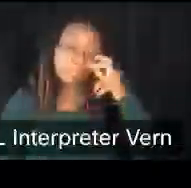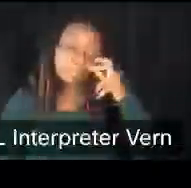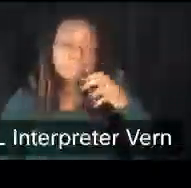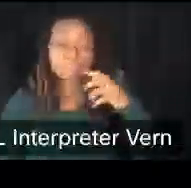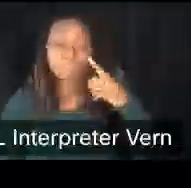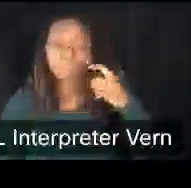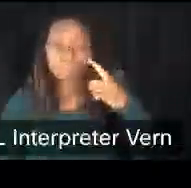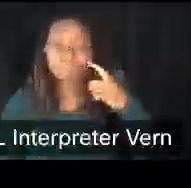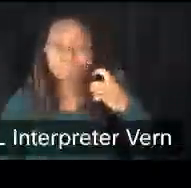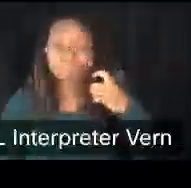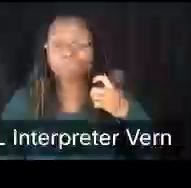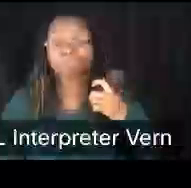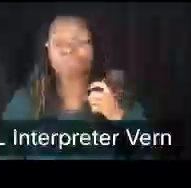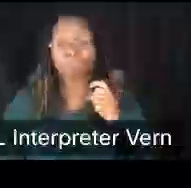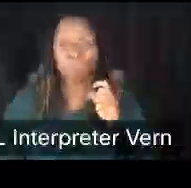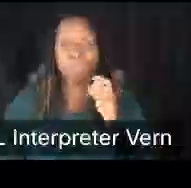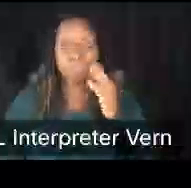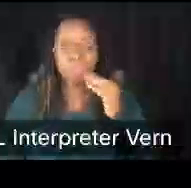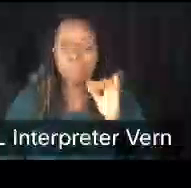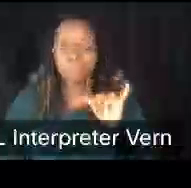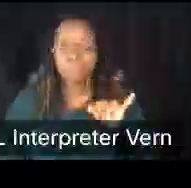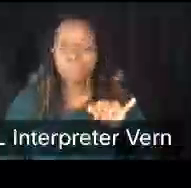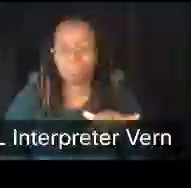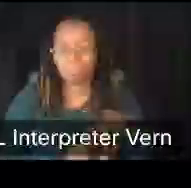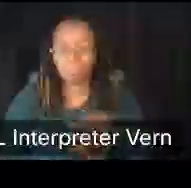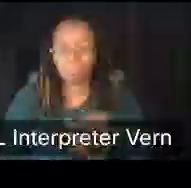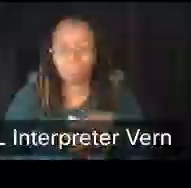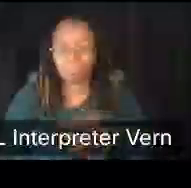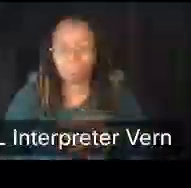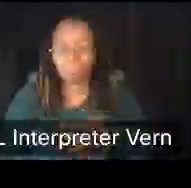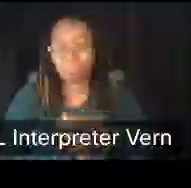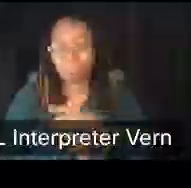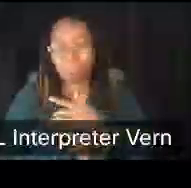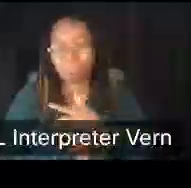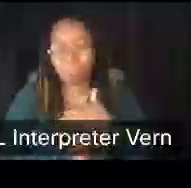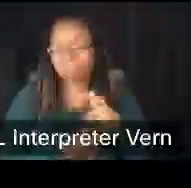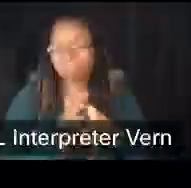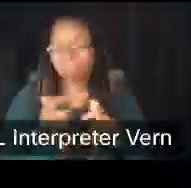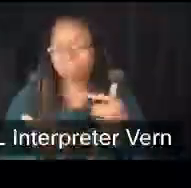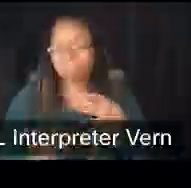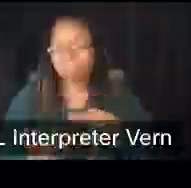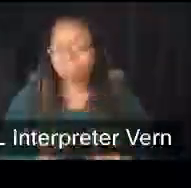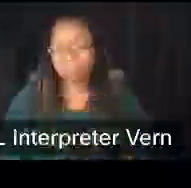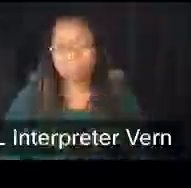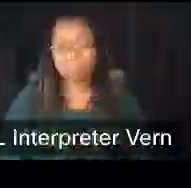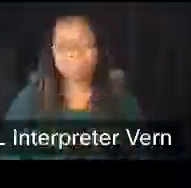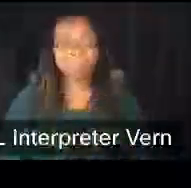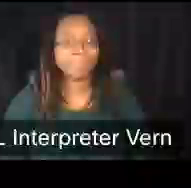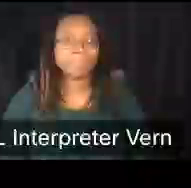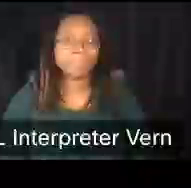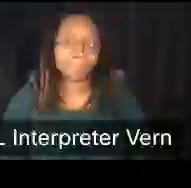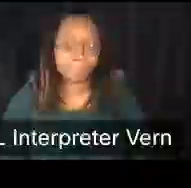having been in those spaces, there's been benefit to all of that. I think the